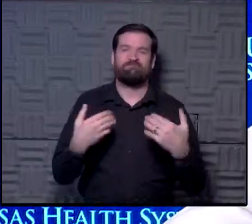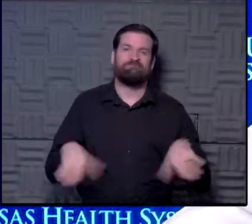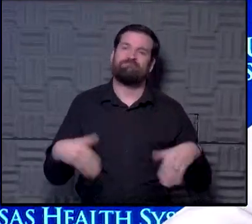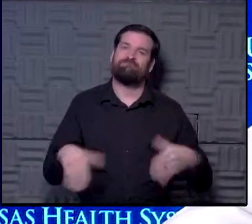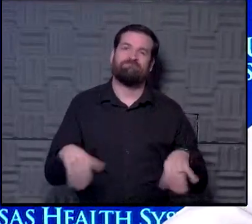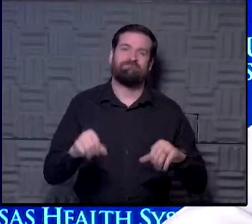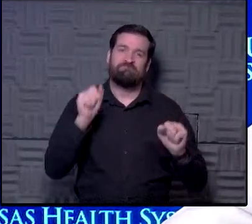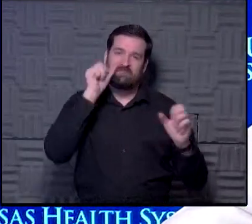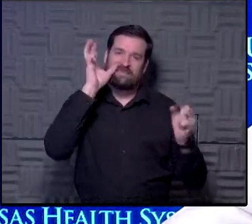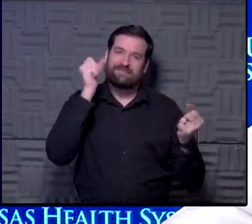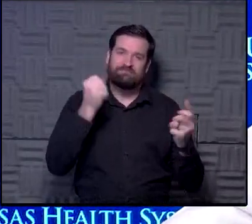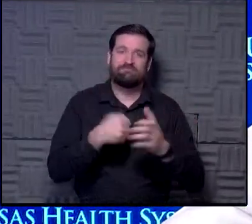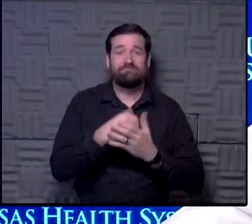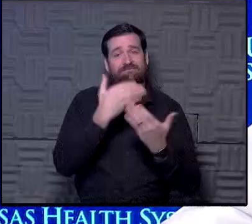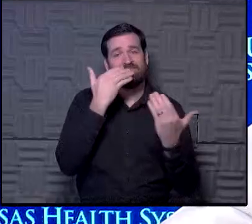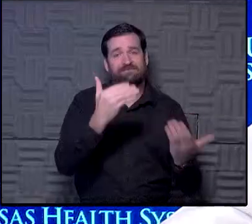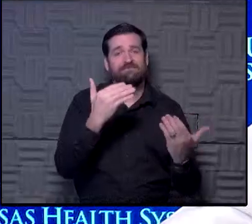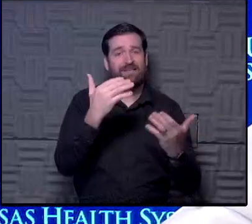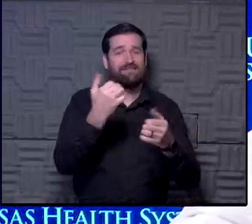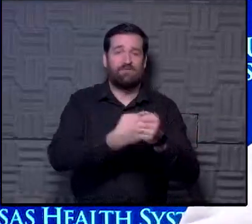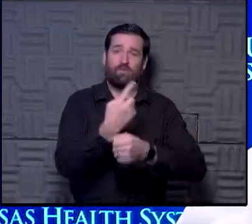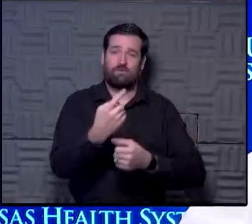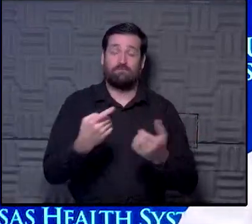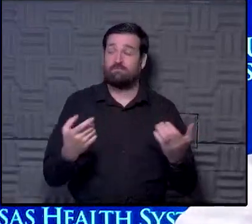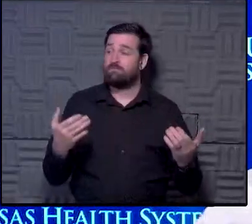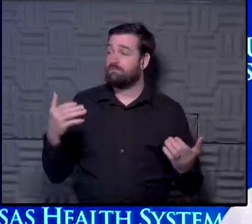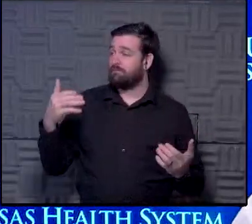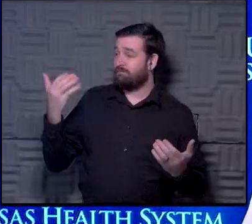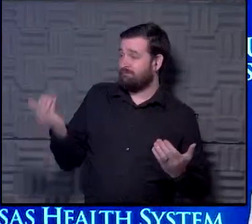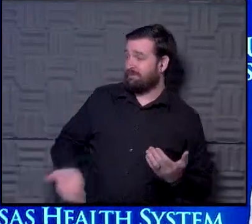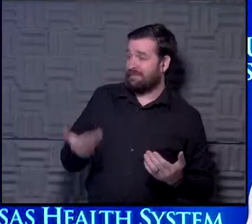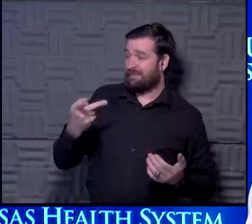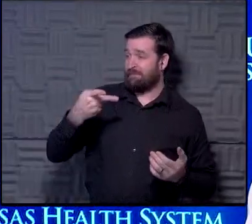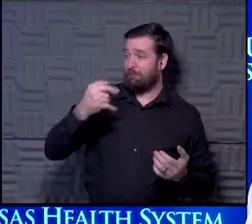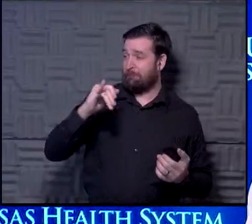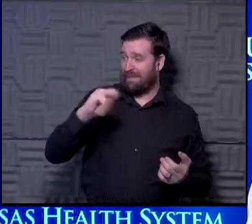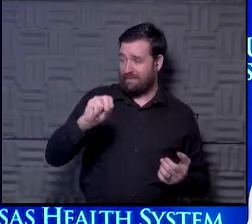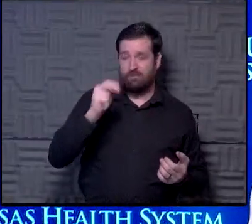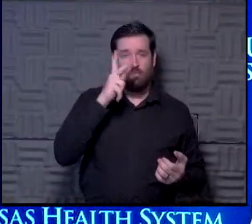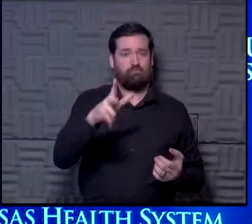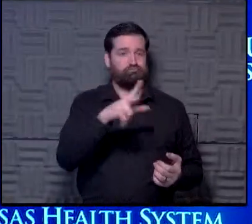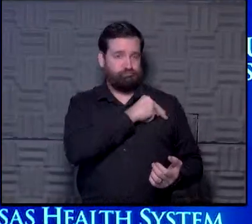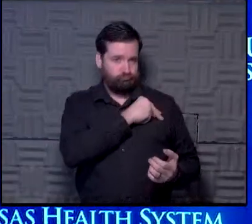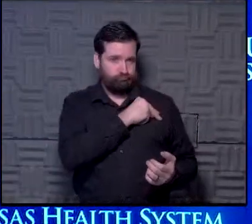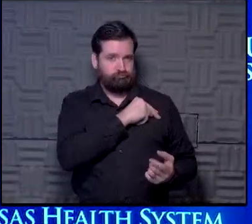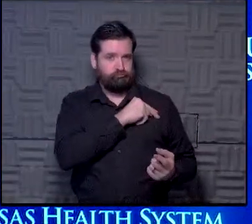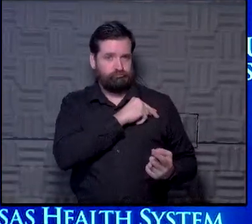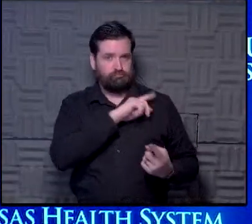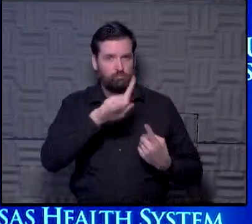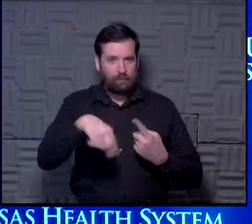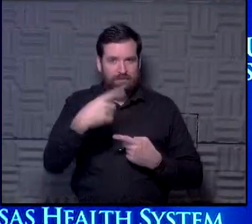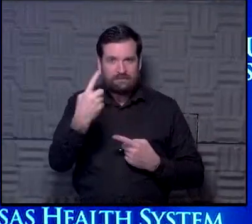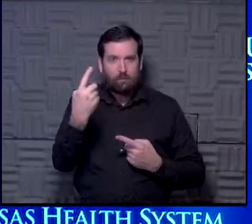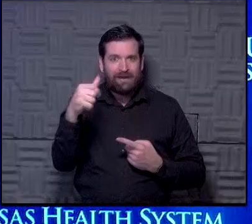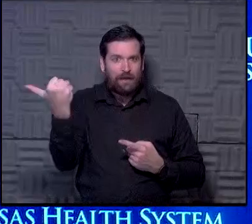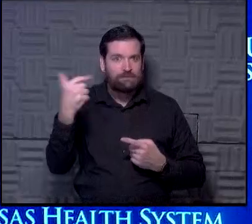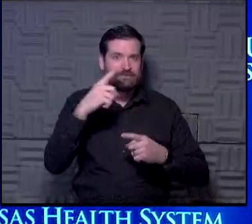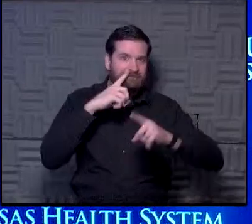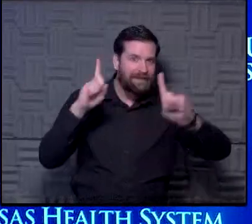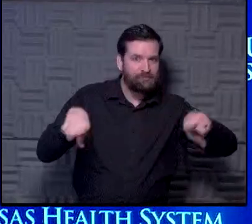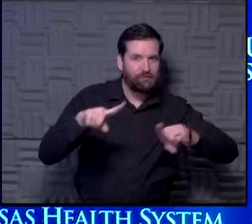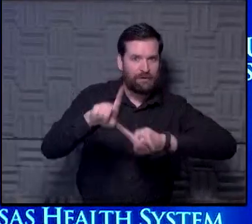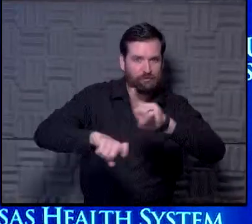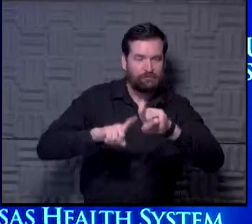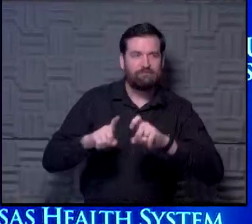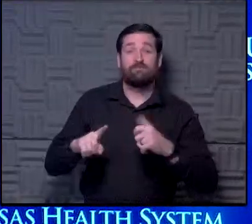remarkable. So thank you. Thanks to everybody out here. And this pen is going to go on my jacket as soon as I get somebody else answering a question. All